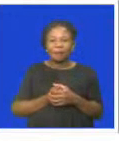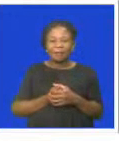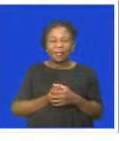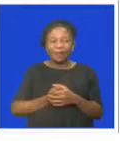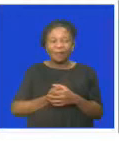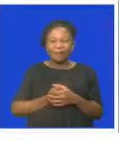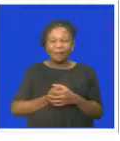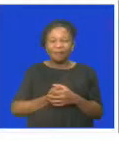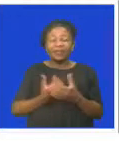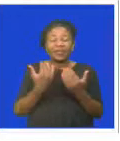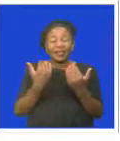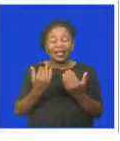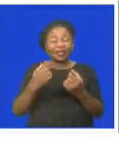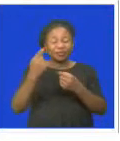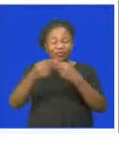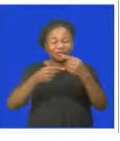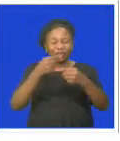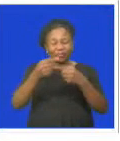continue.